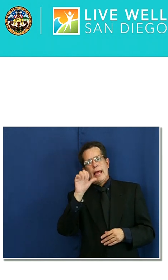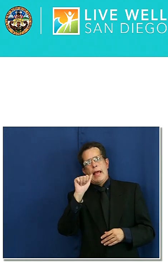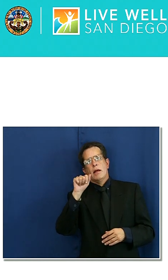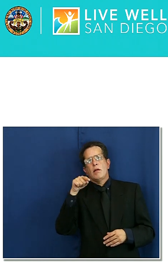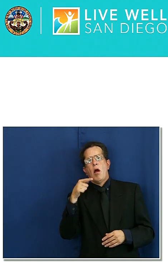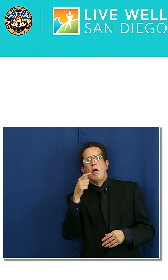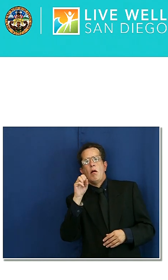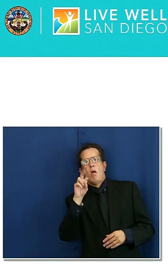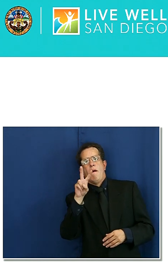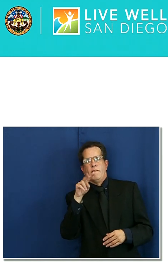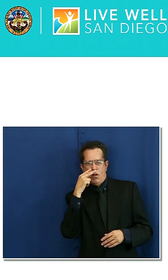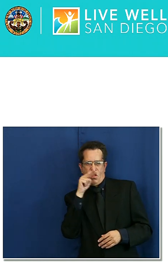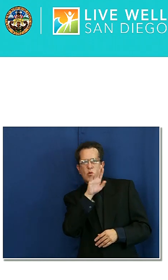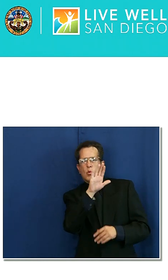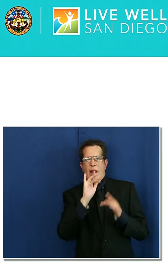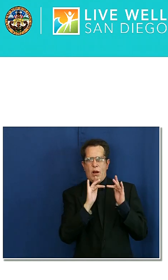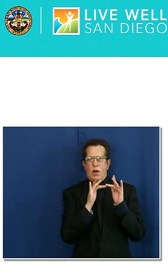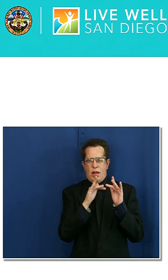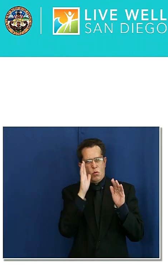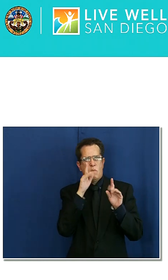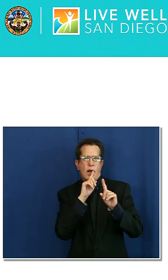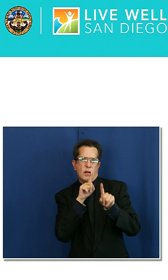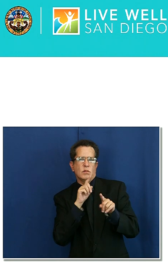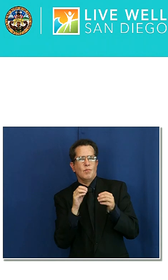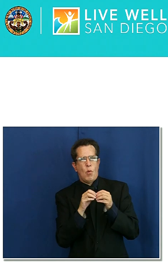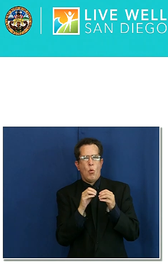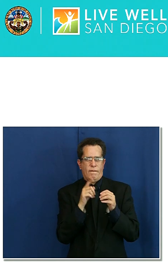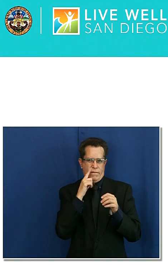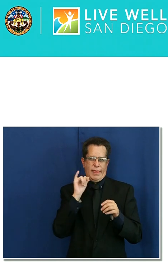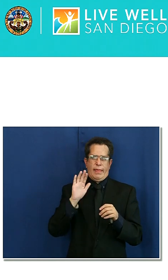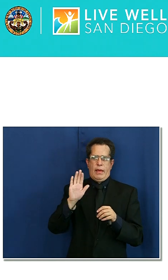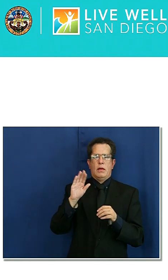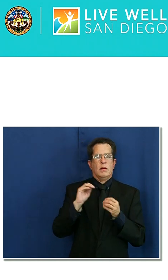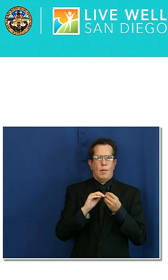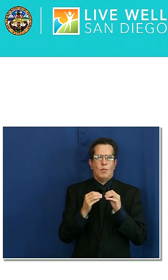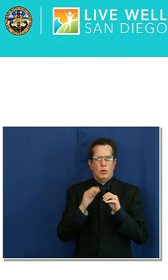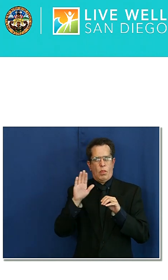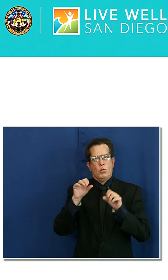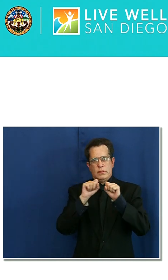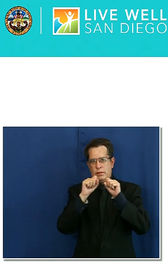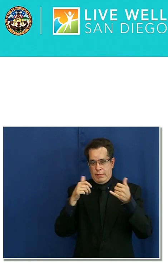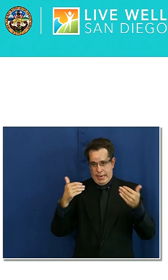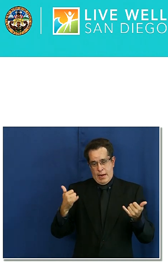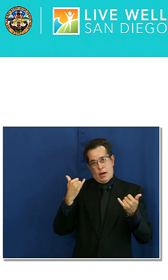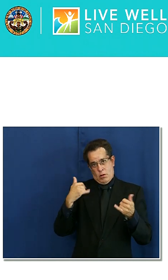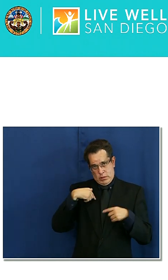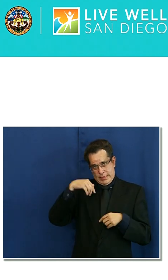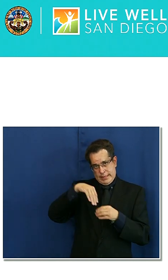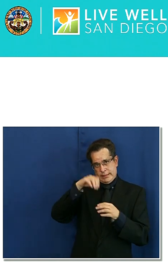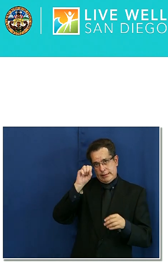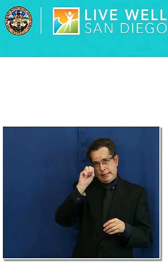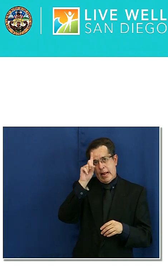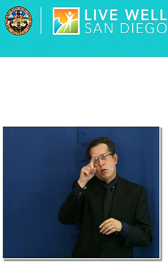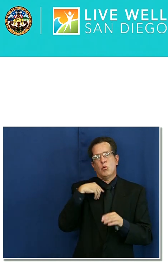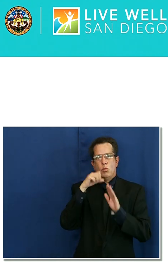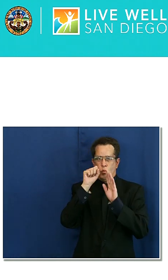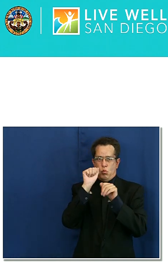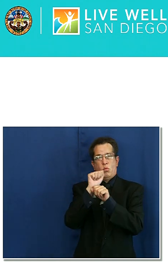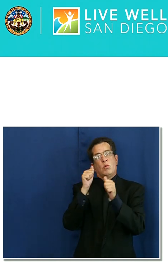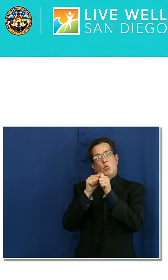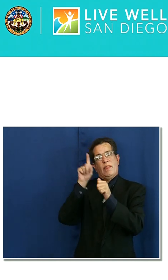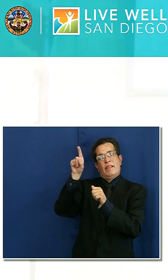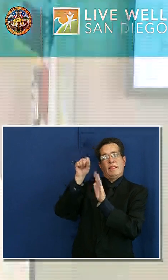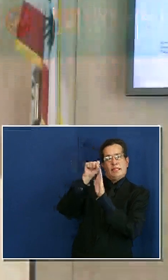covid19ca.gov. Now, I just want to note that San Diego County is currently actively working with the state in order